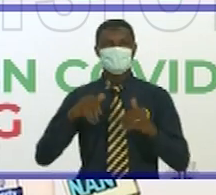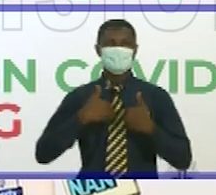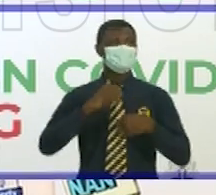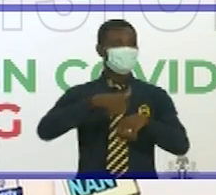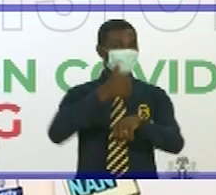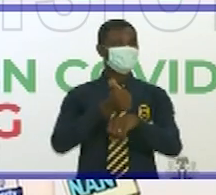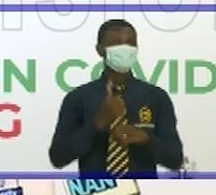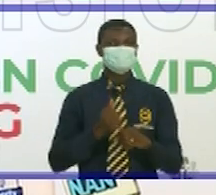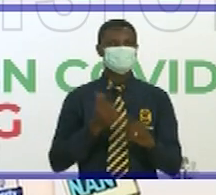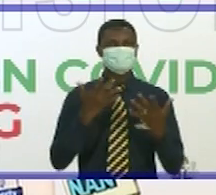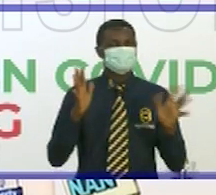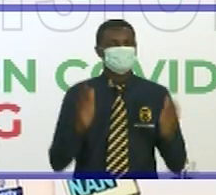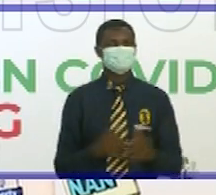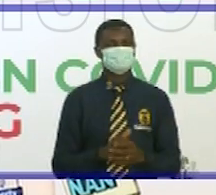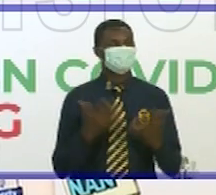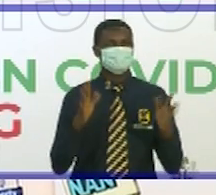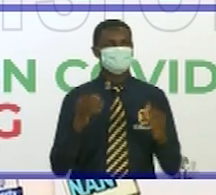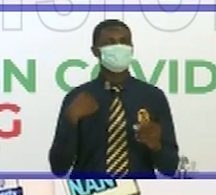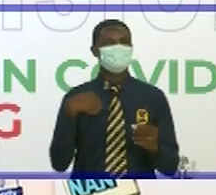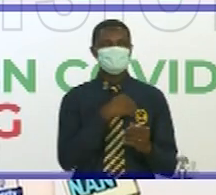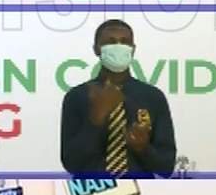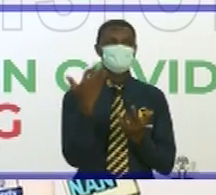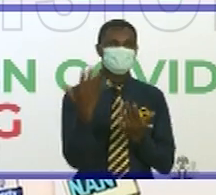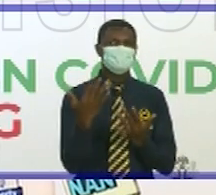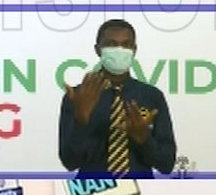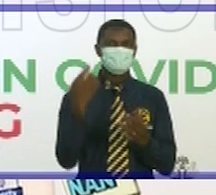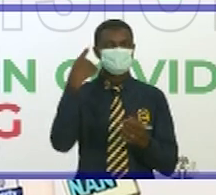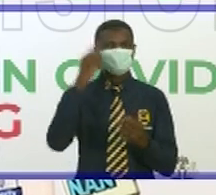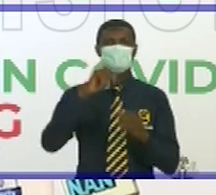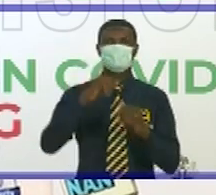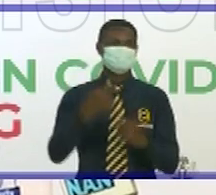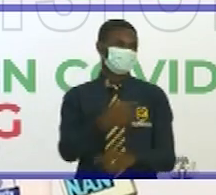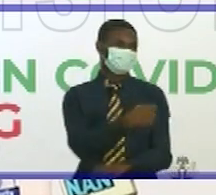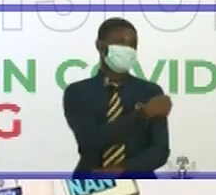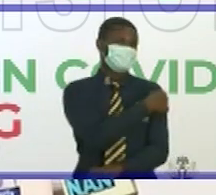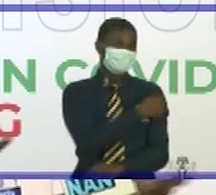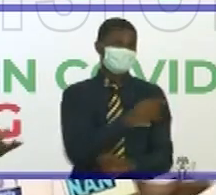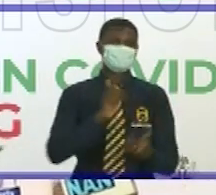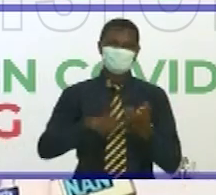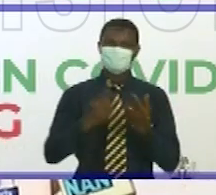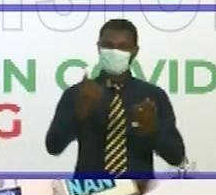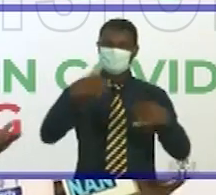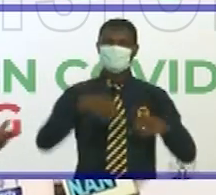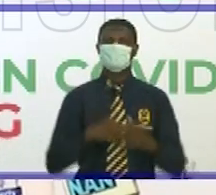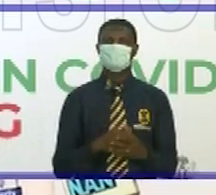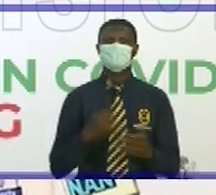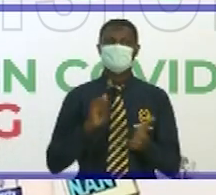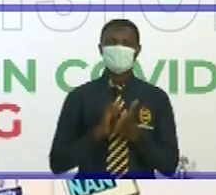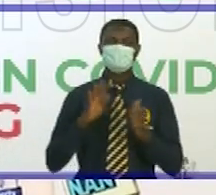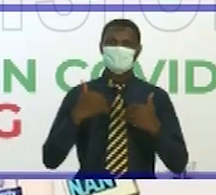that's the only thing as we await the outcome of the vaccines. I've had a lot of